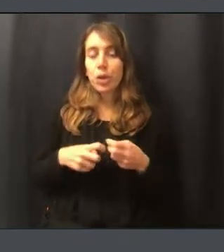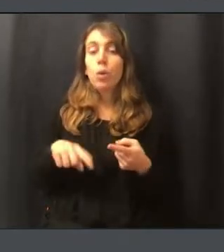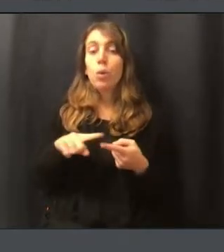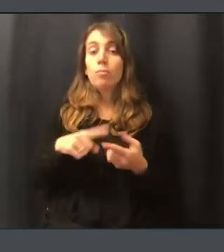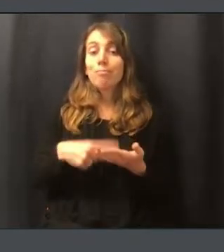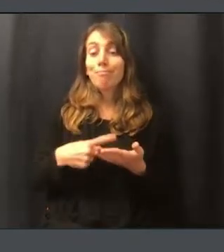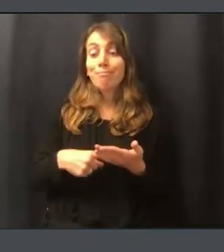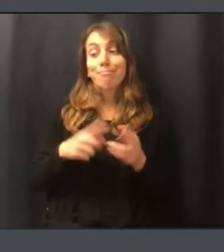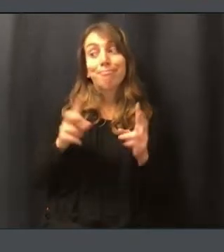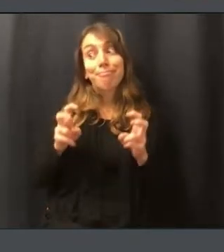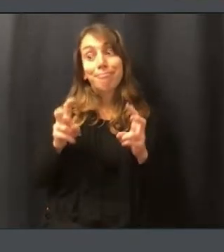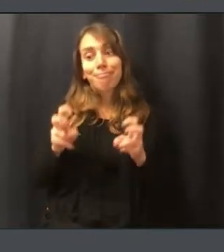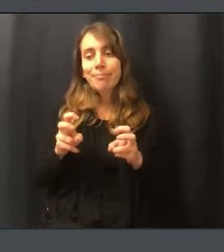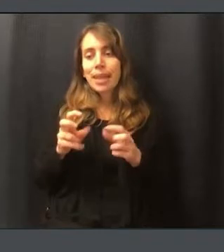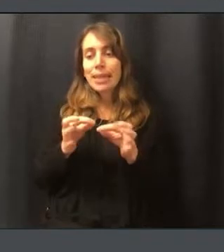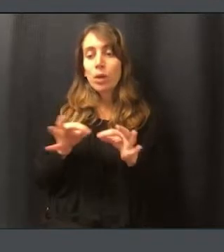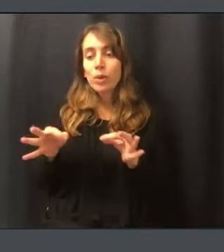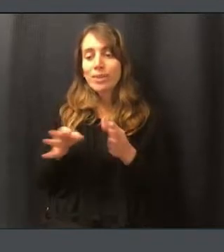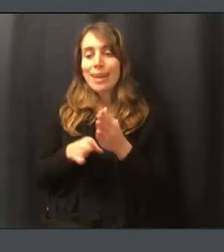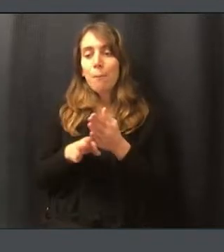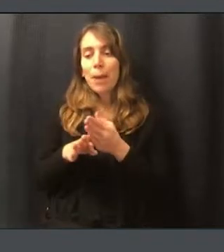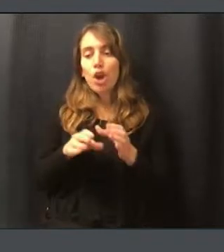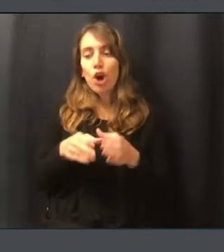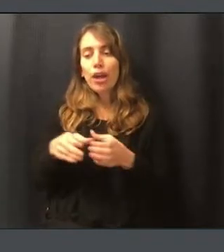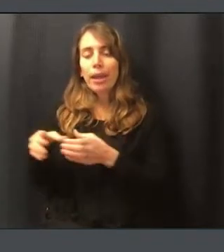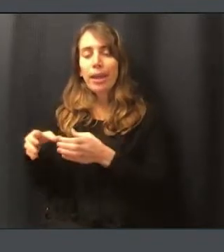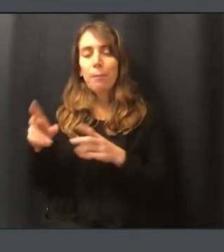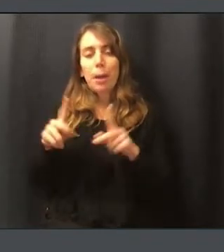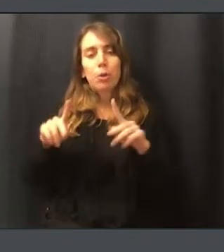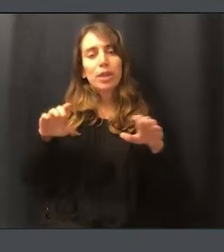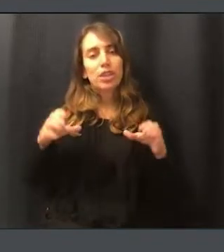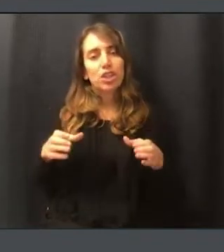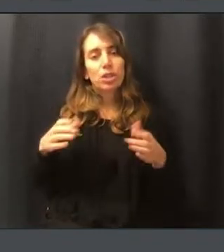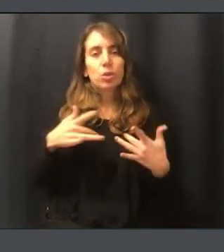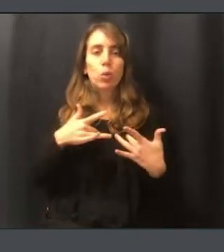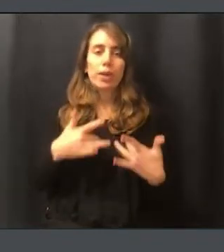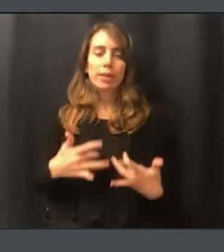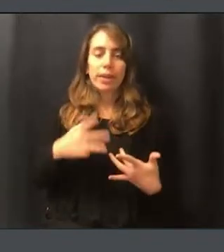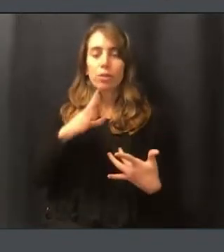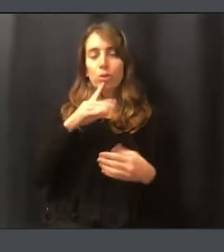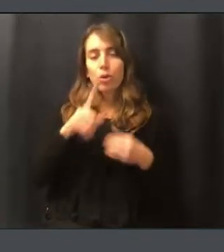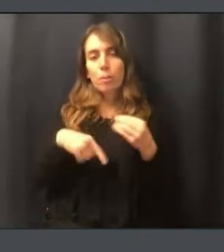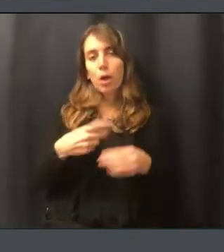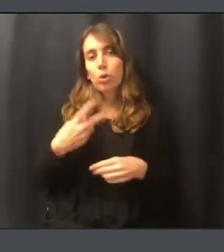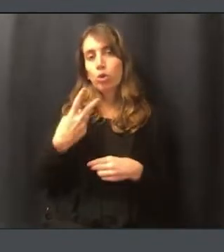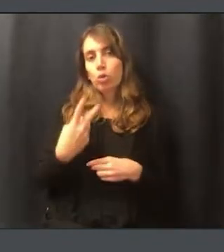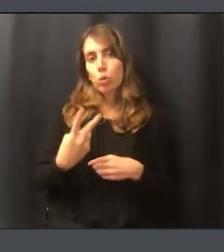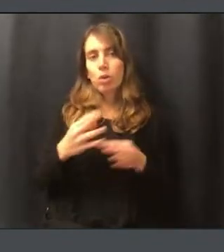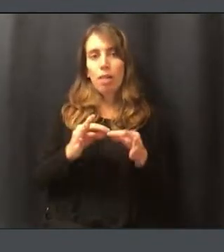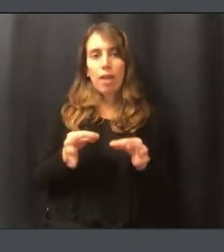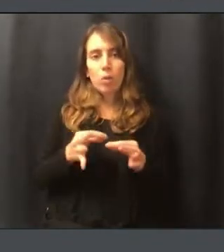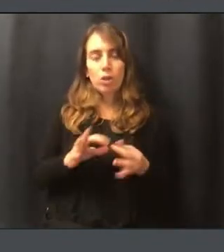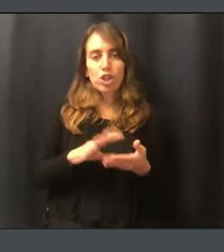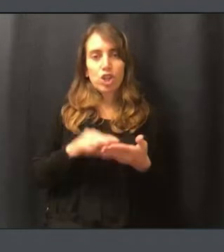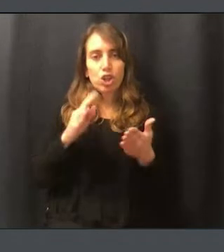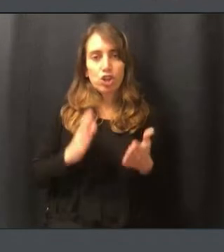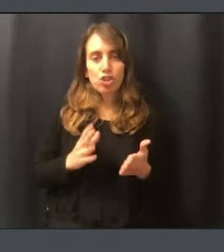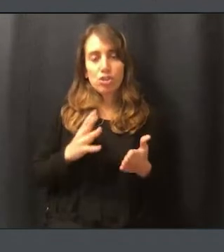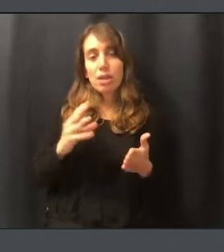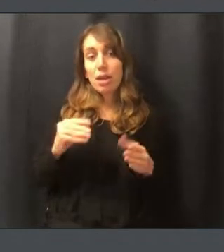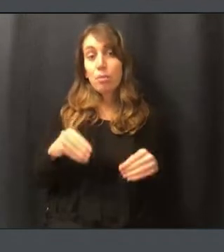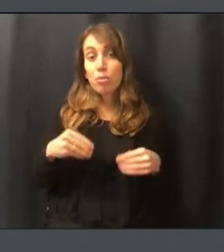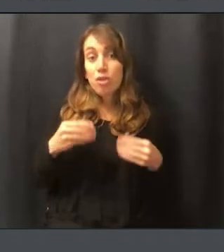minority populations, we tend to sort of be talking about dual language learners, right? And